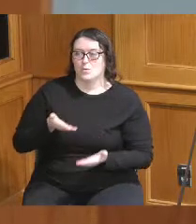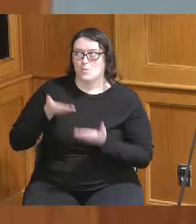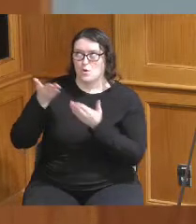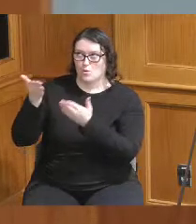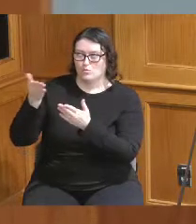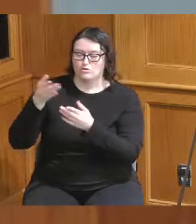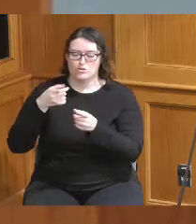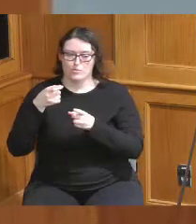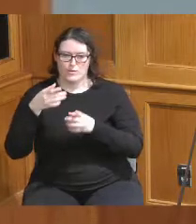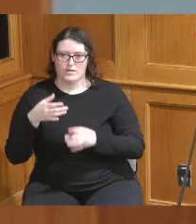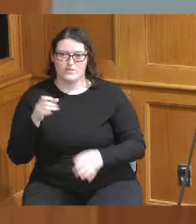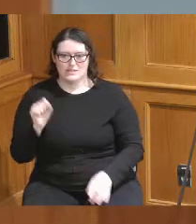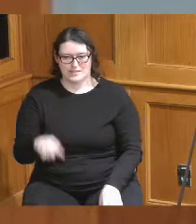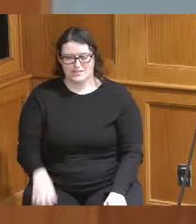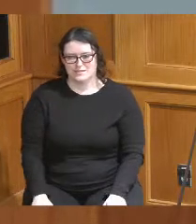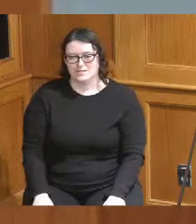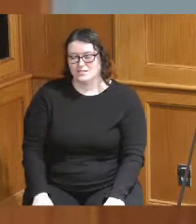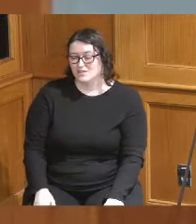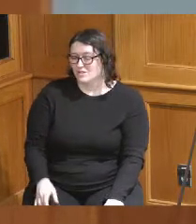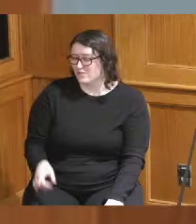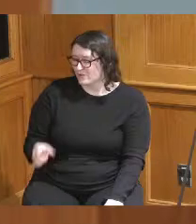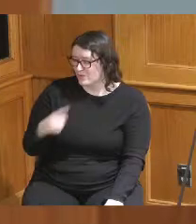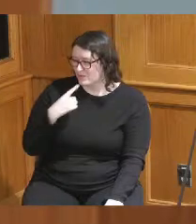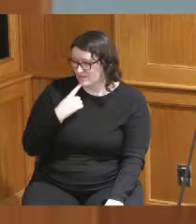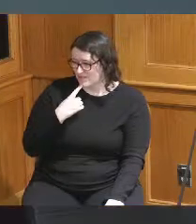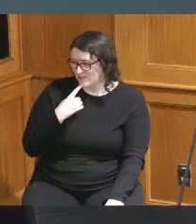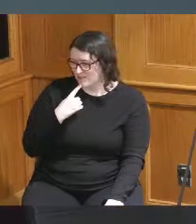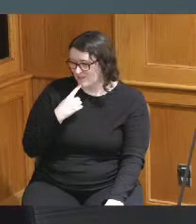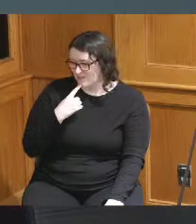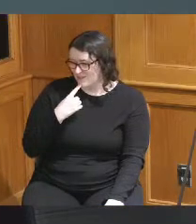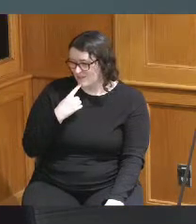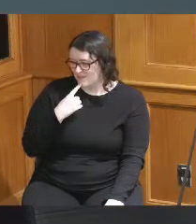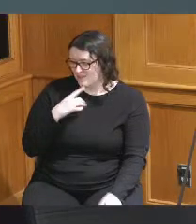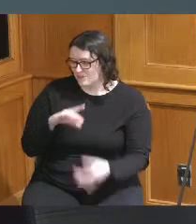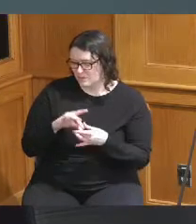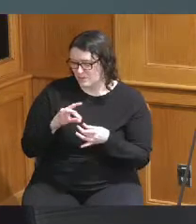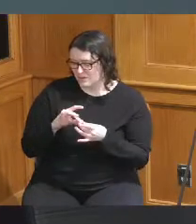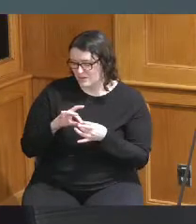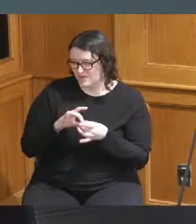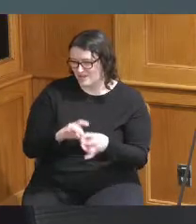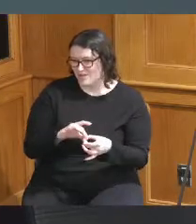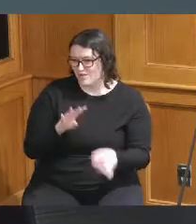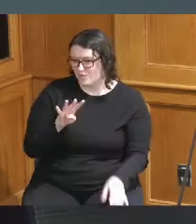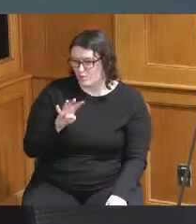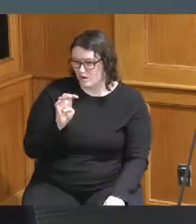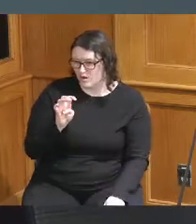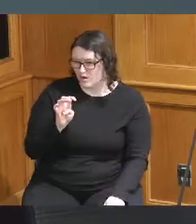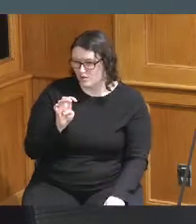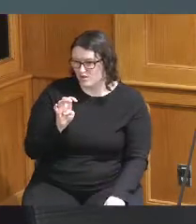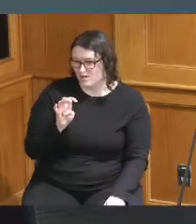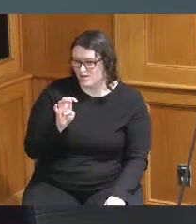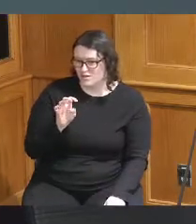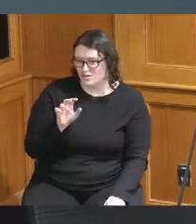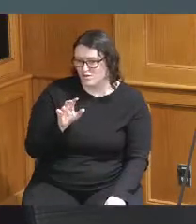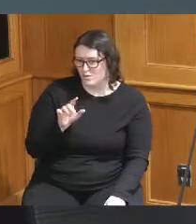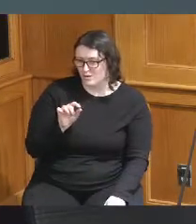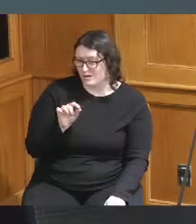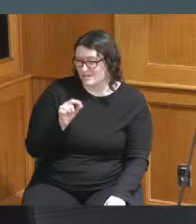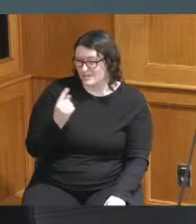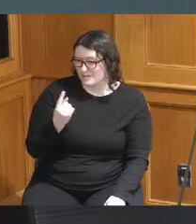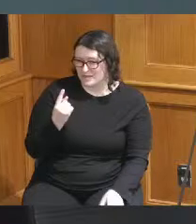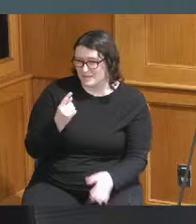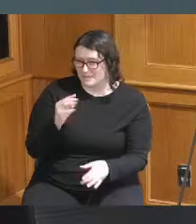regulators. So you're saying, I heard you mention about the 420 something million that we